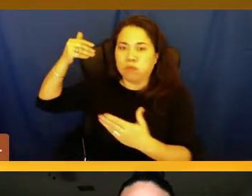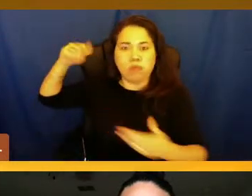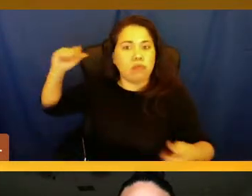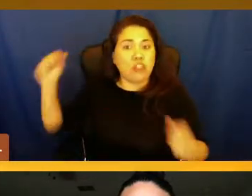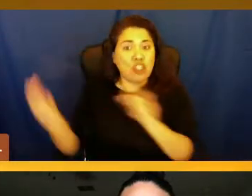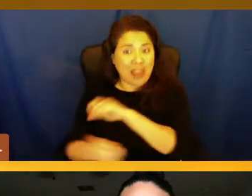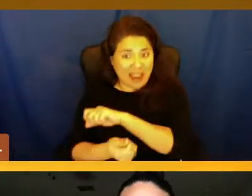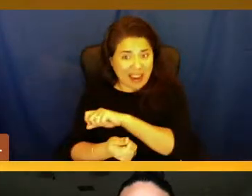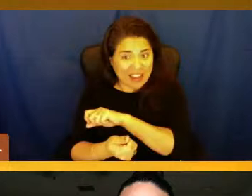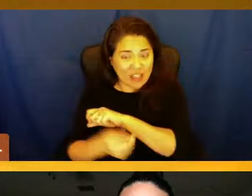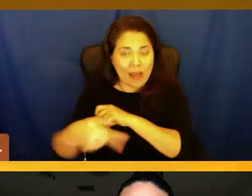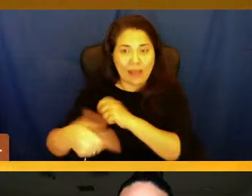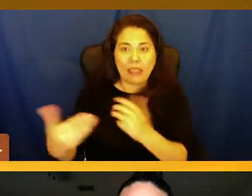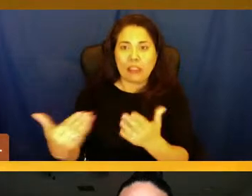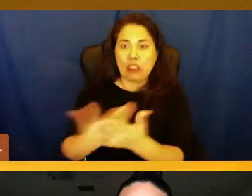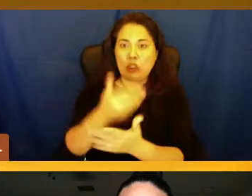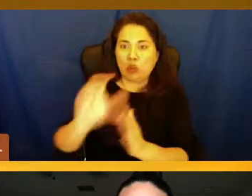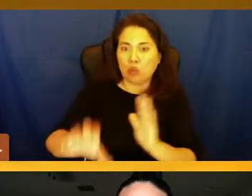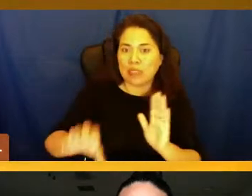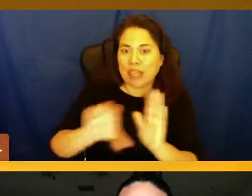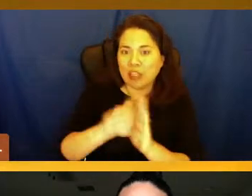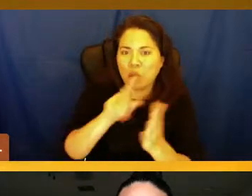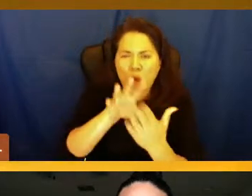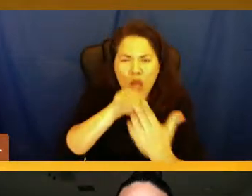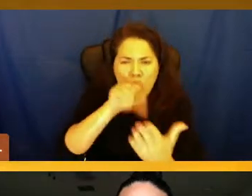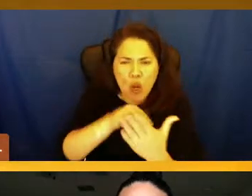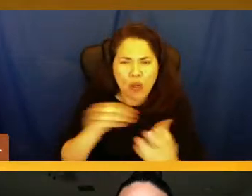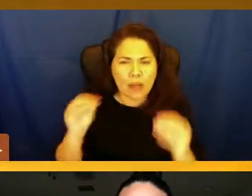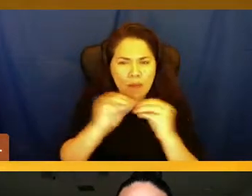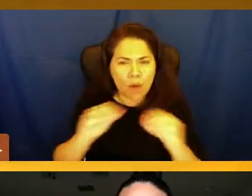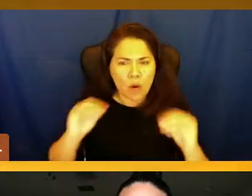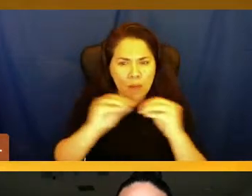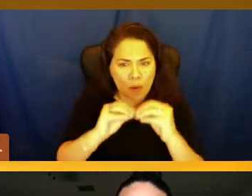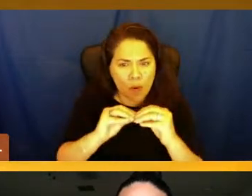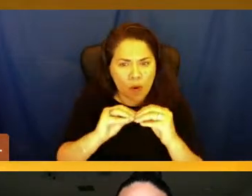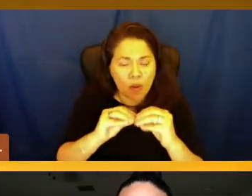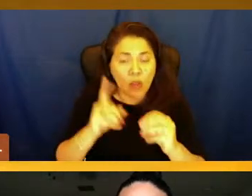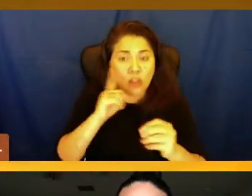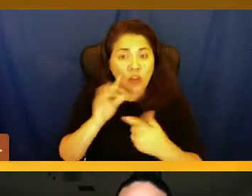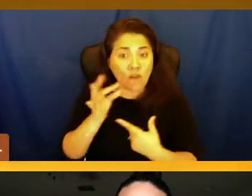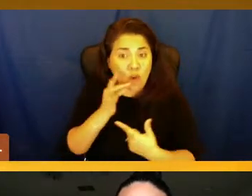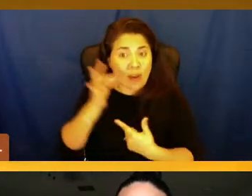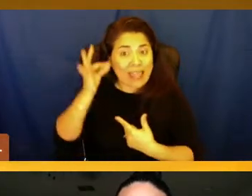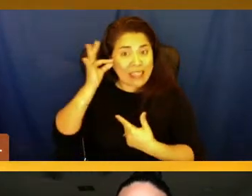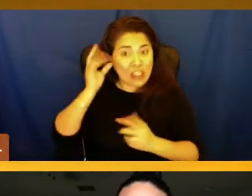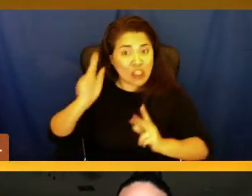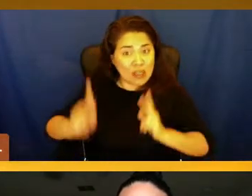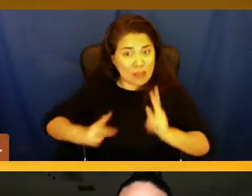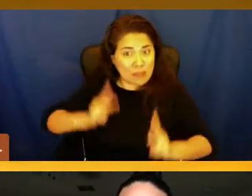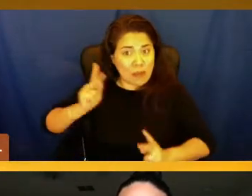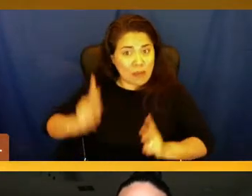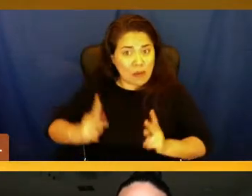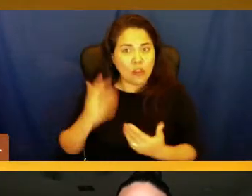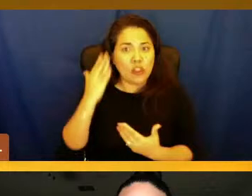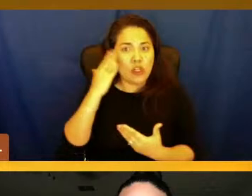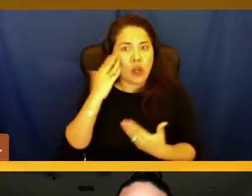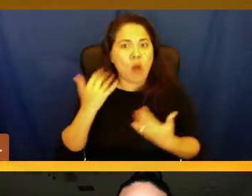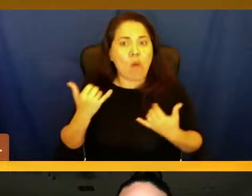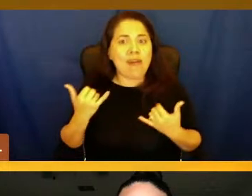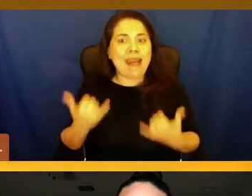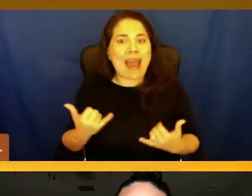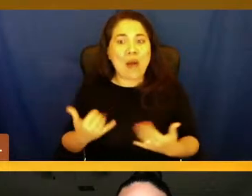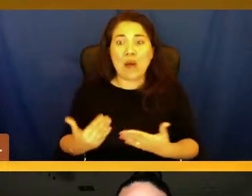this century really have to learn a lot about that. So for the indigenous people to know now the